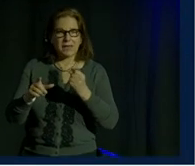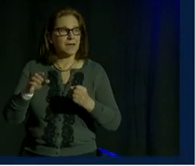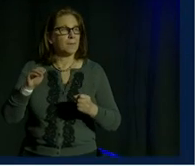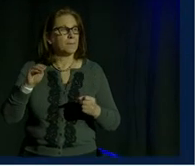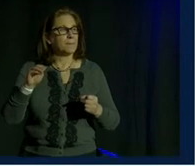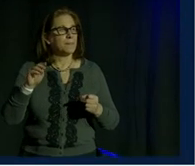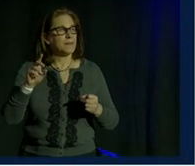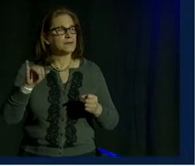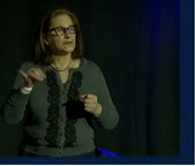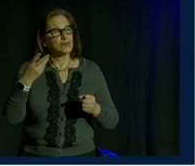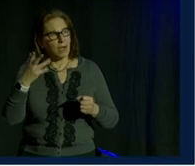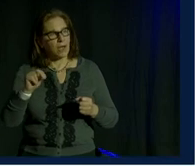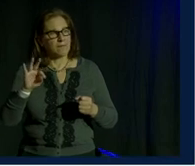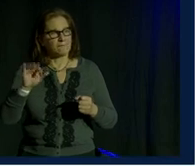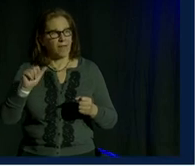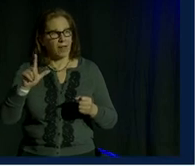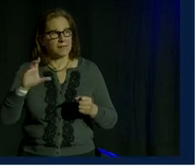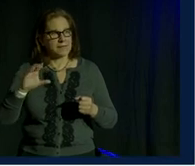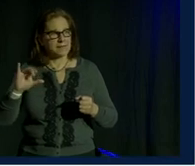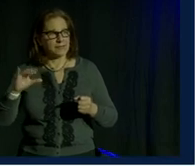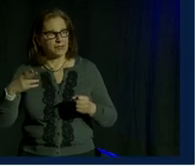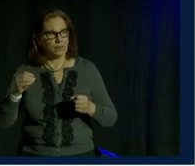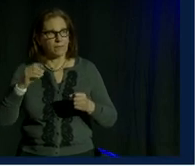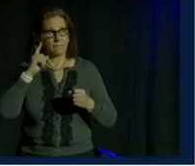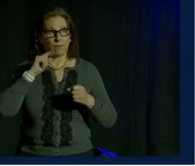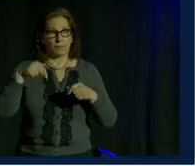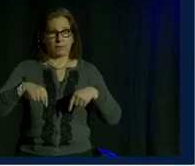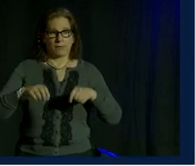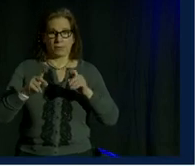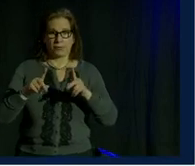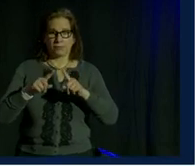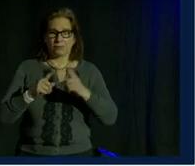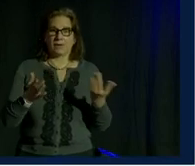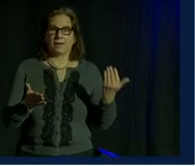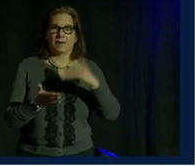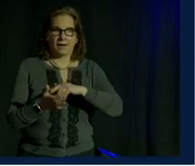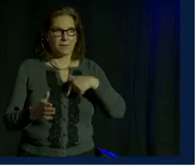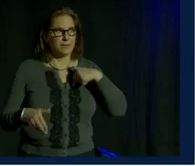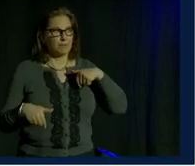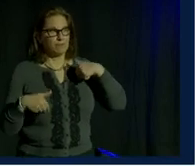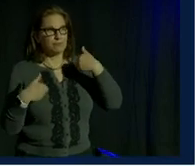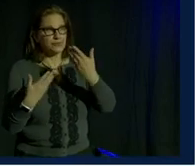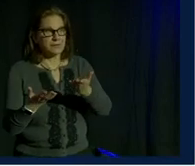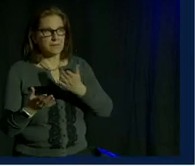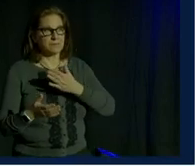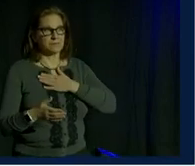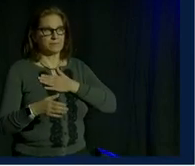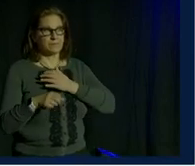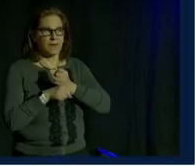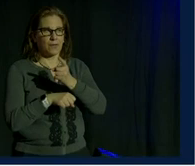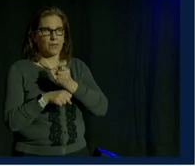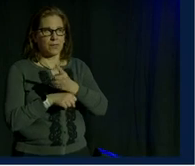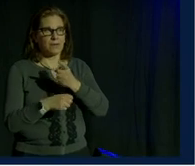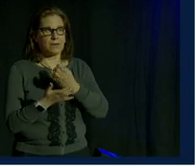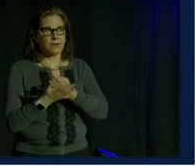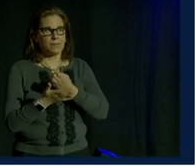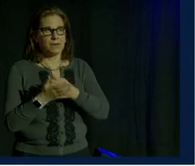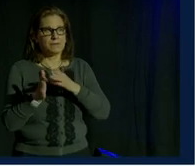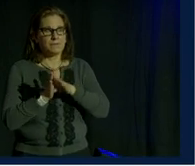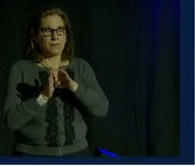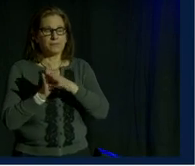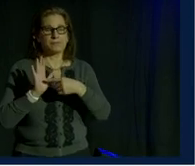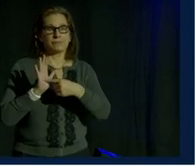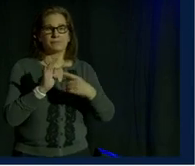John Falchicchio for the opportunity to once again present at the annual March Madness Economic and Development